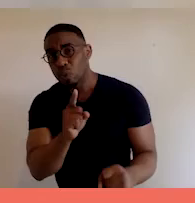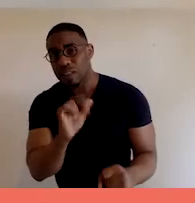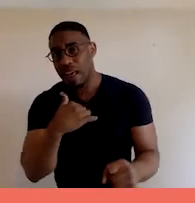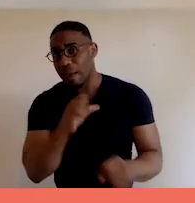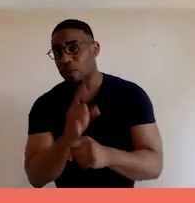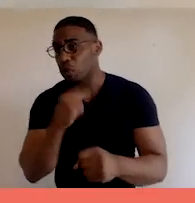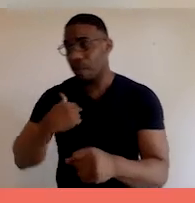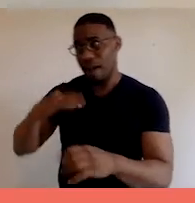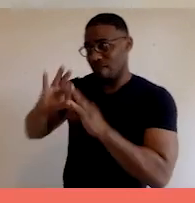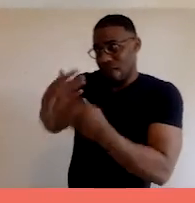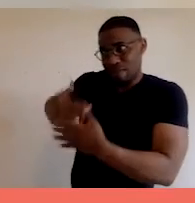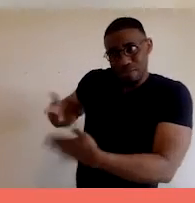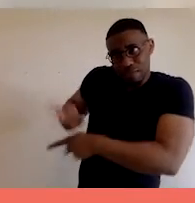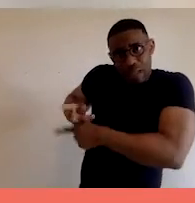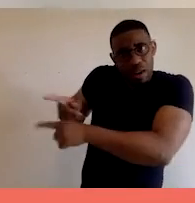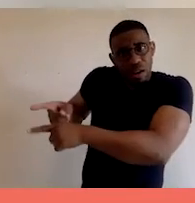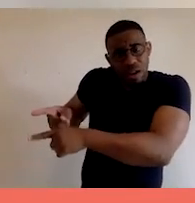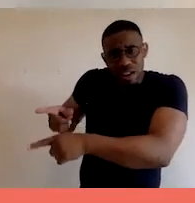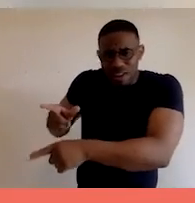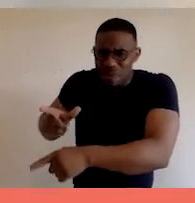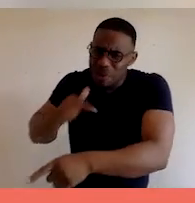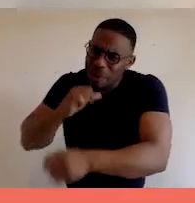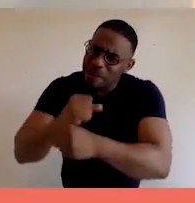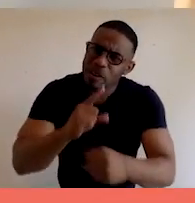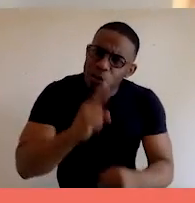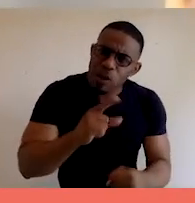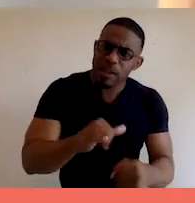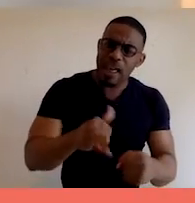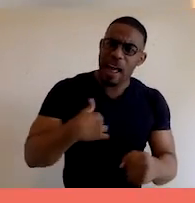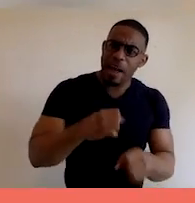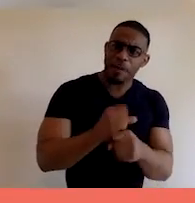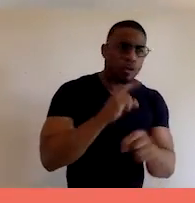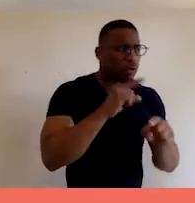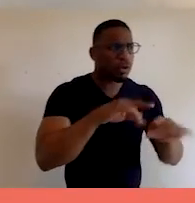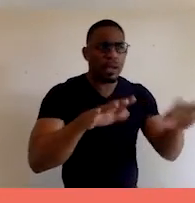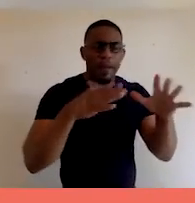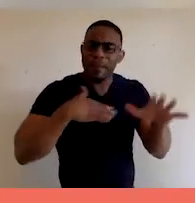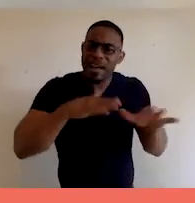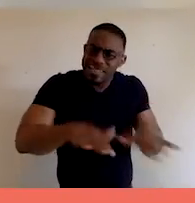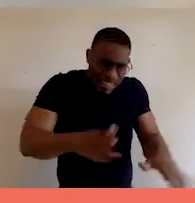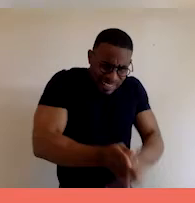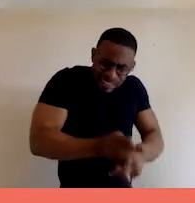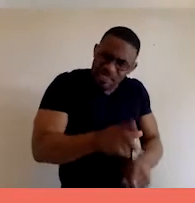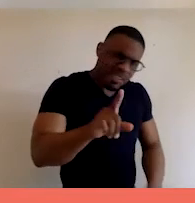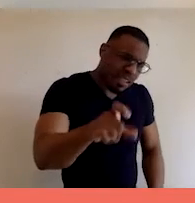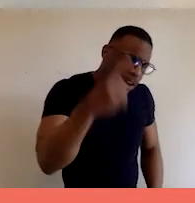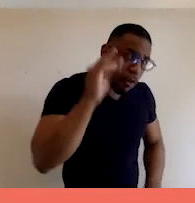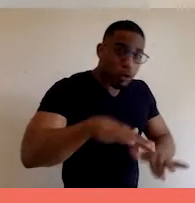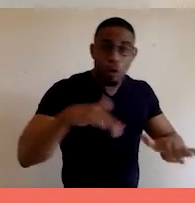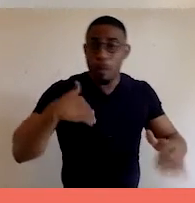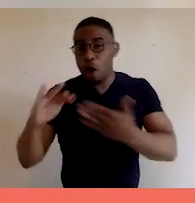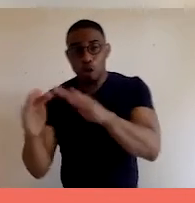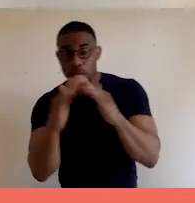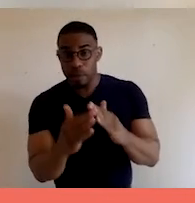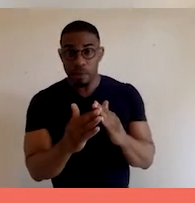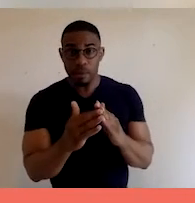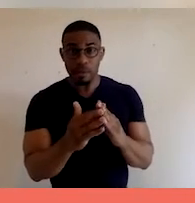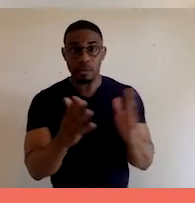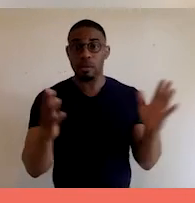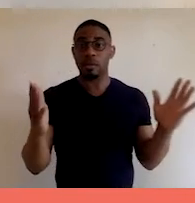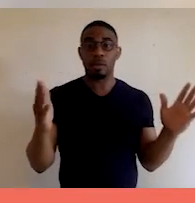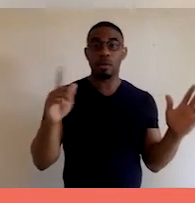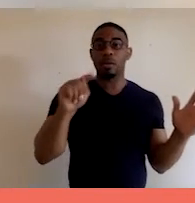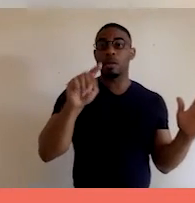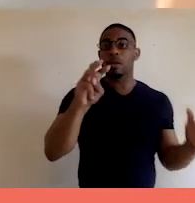that I make sure my family's taken care of? Am I going to make sure that I make sure that my child is taken care of, or the children in my community?